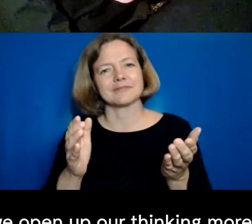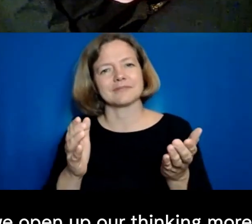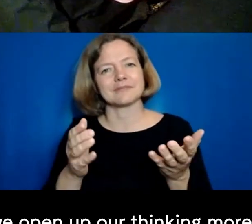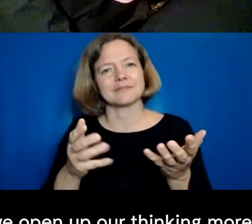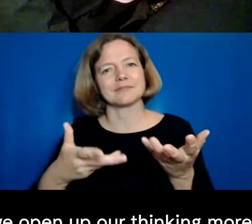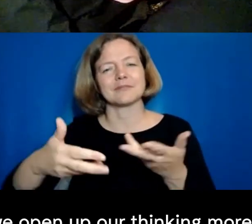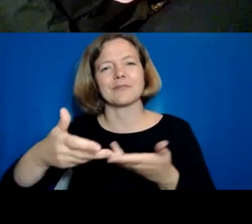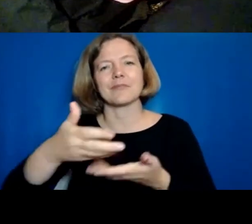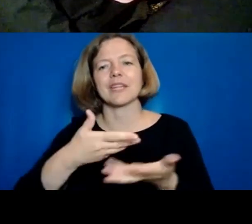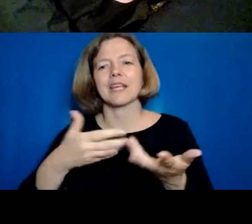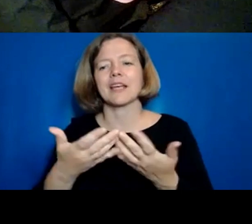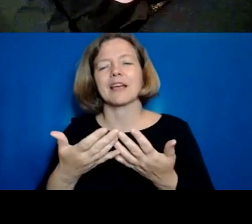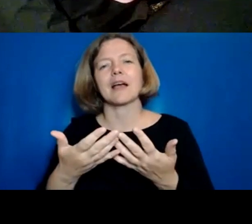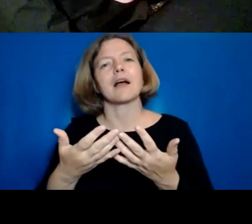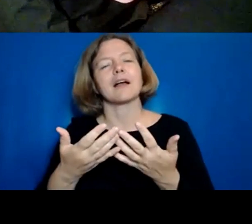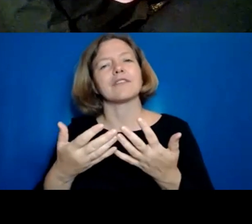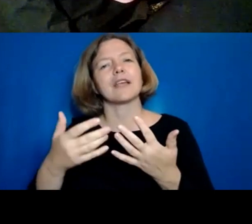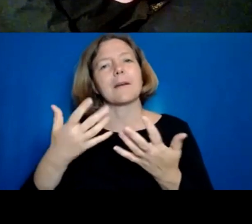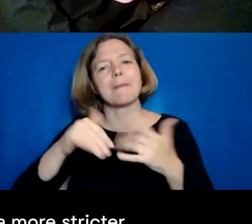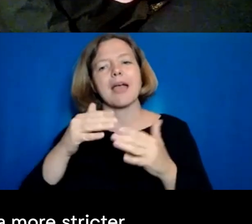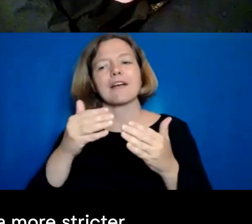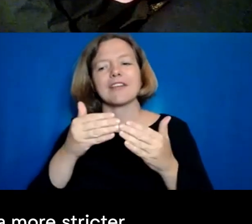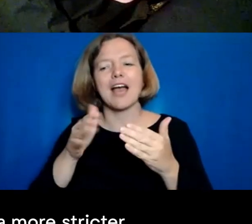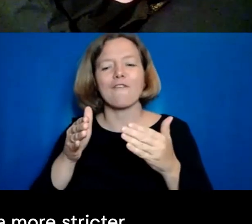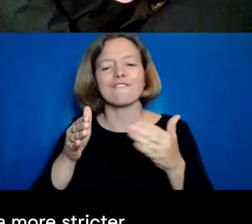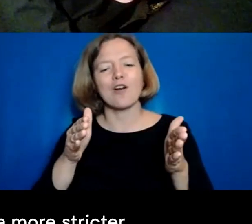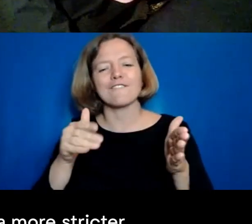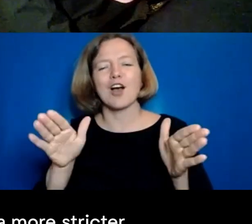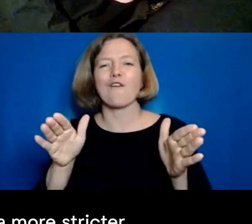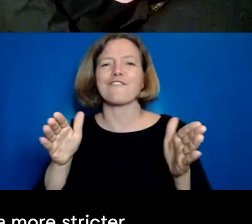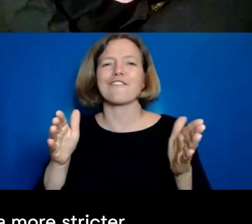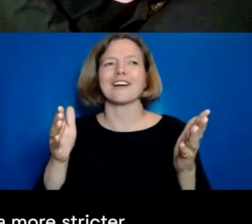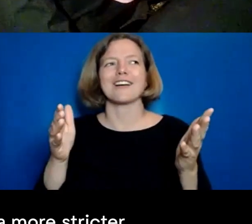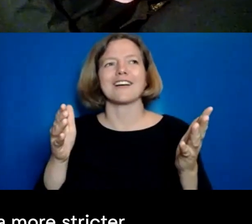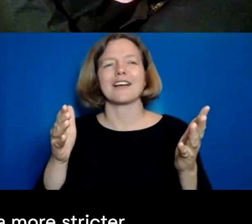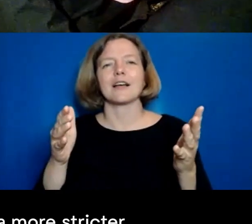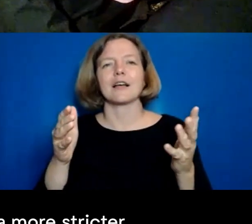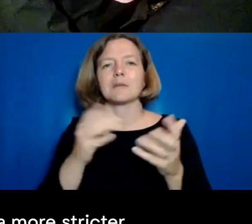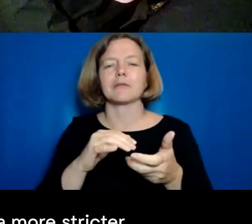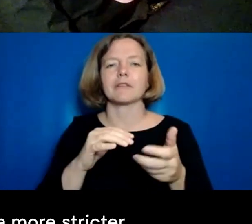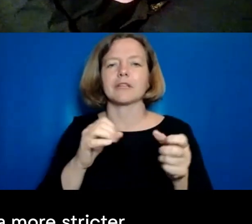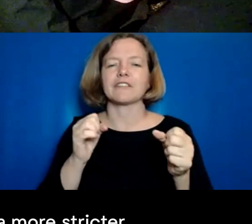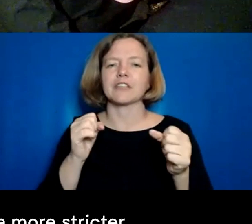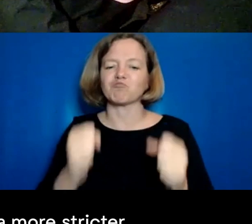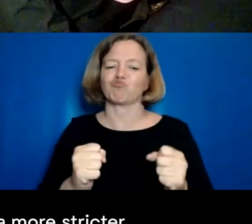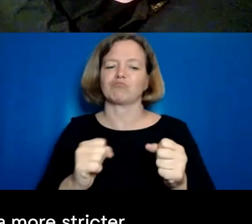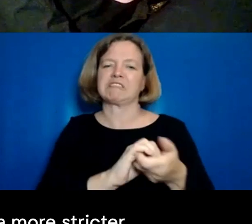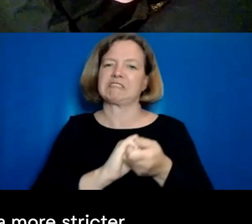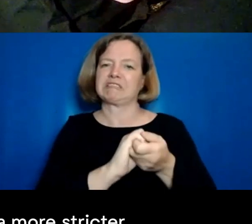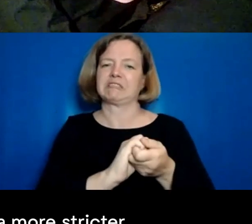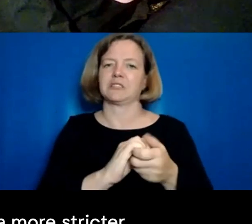about what disability is, or think more in coalition rather than in maybe a more stricter sense of disability or